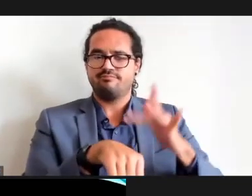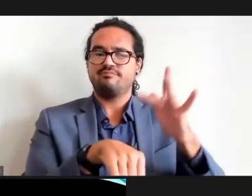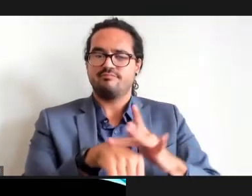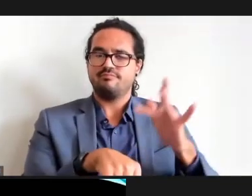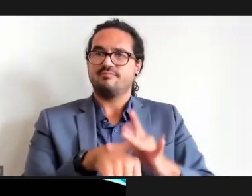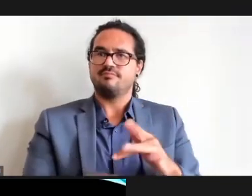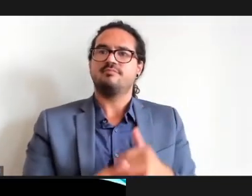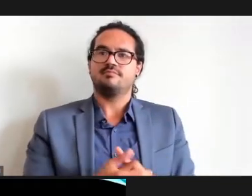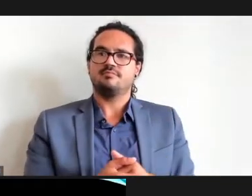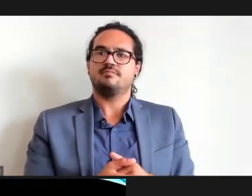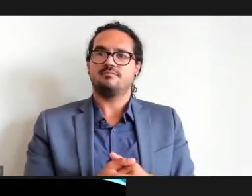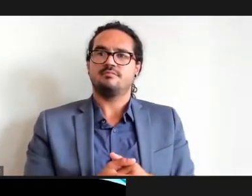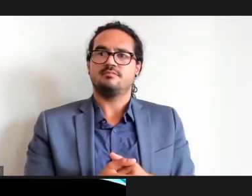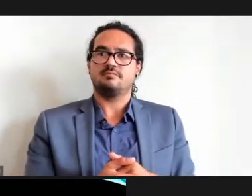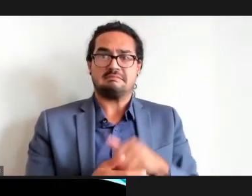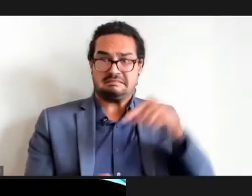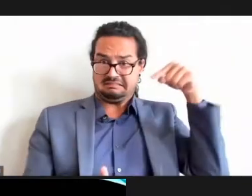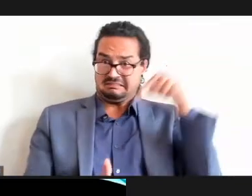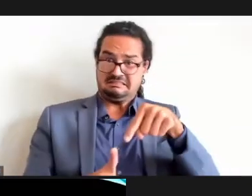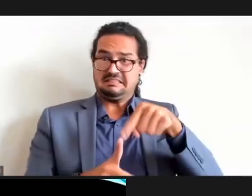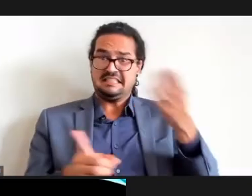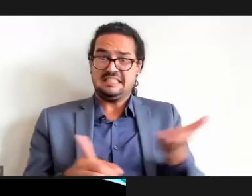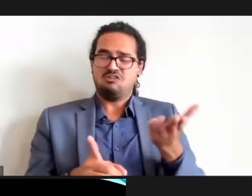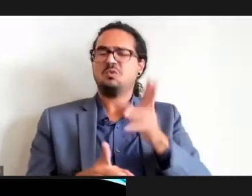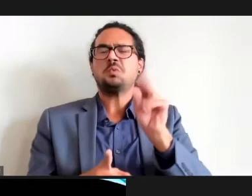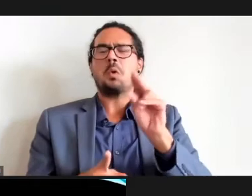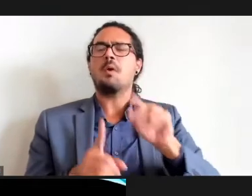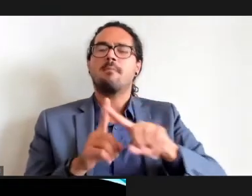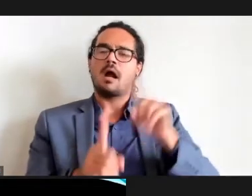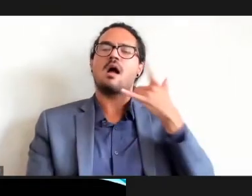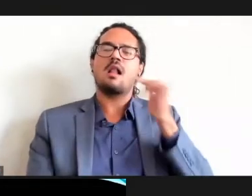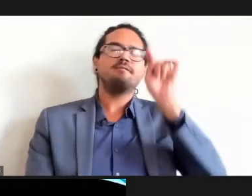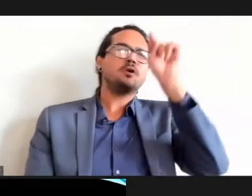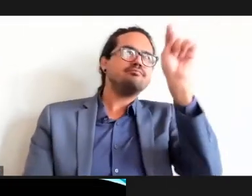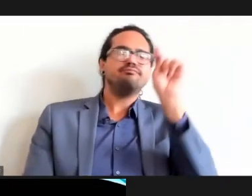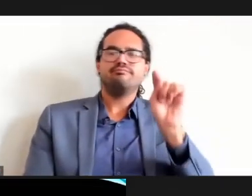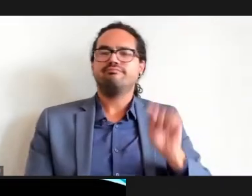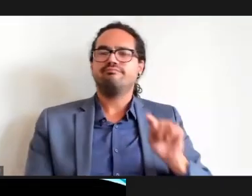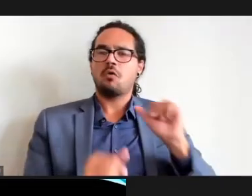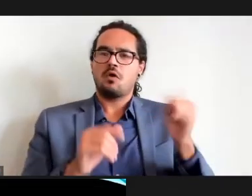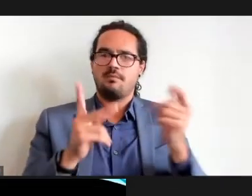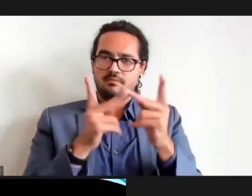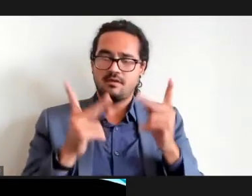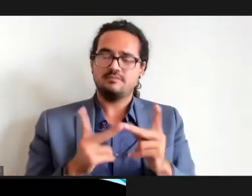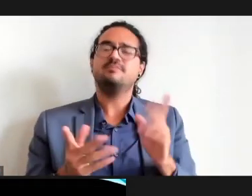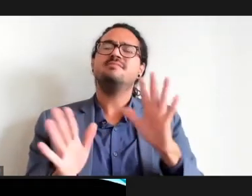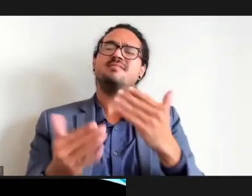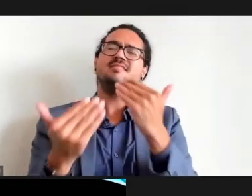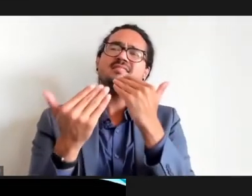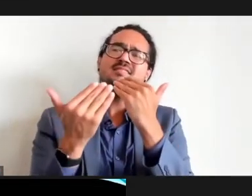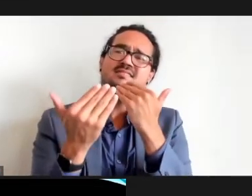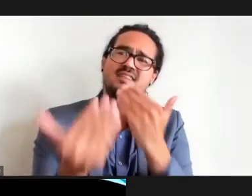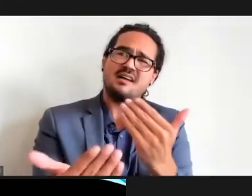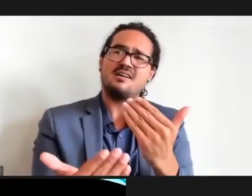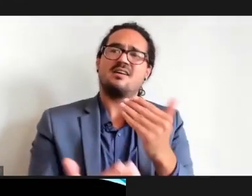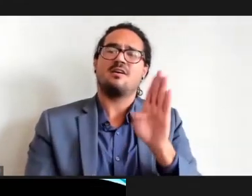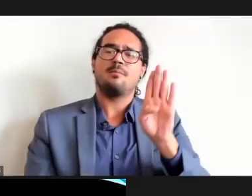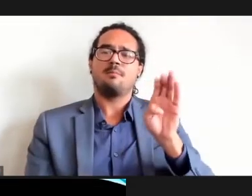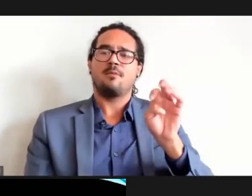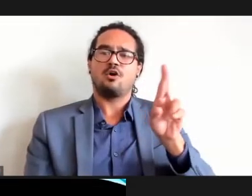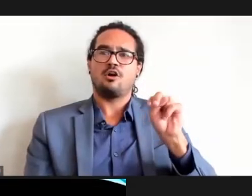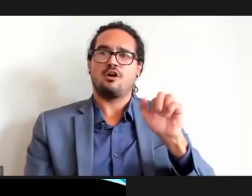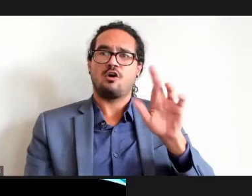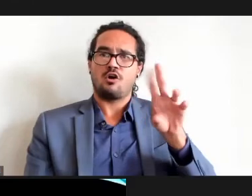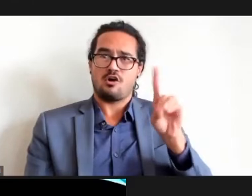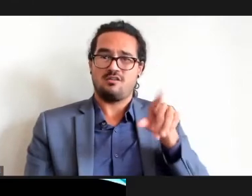out here. So we just want to first also say thank you to Bernard and the Type 3 team, who's done an excellent job getting started